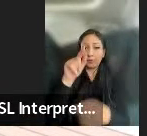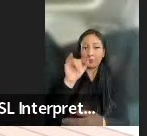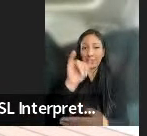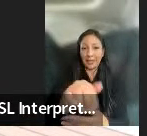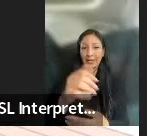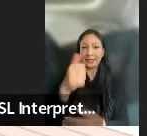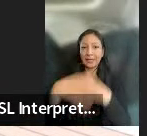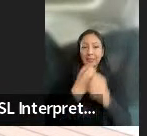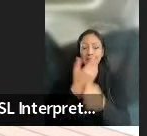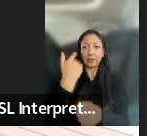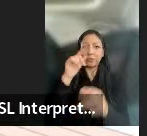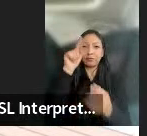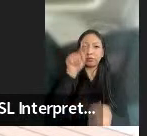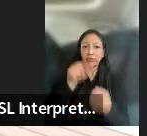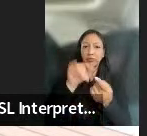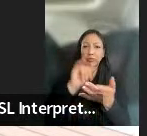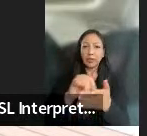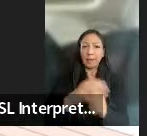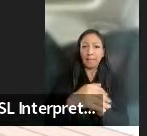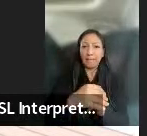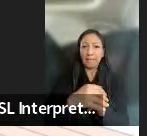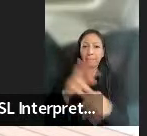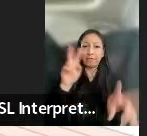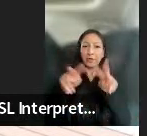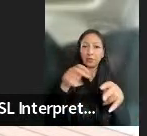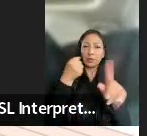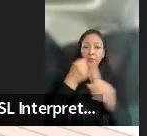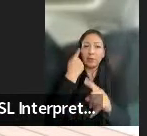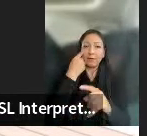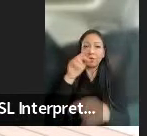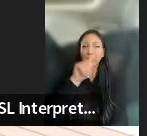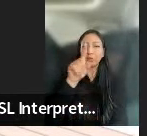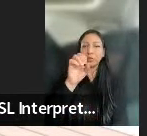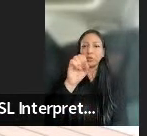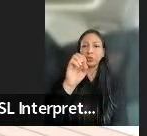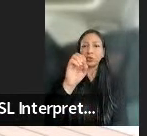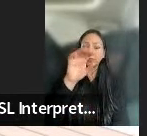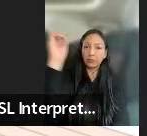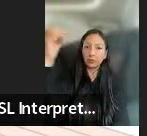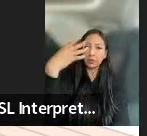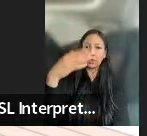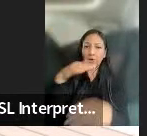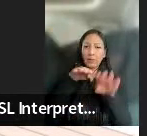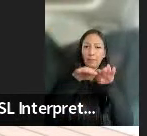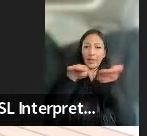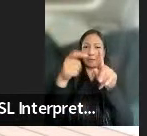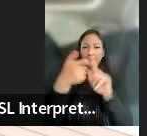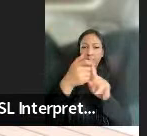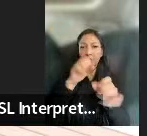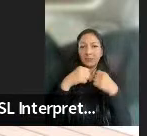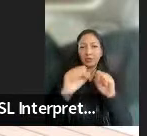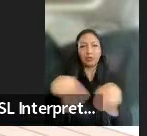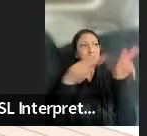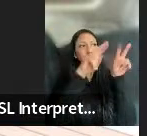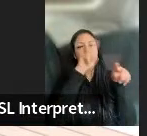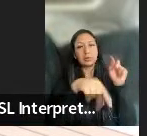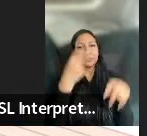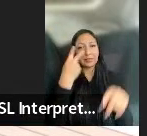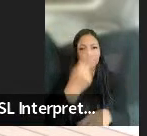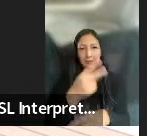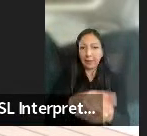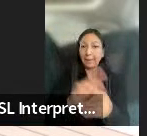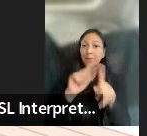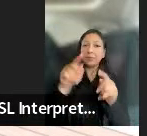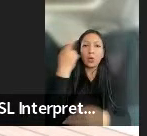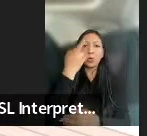to minimize the visual impact of solar panels from the street so that we wouldn't be able to really see them. The